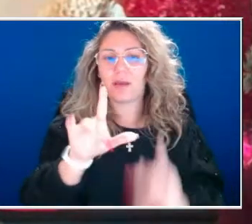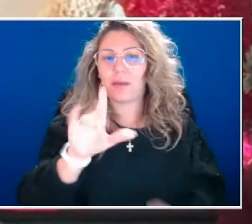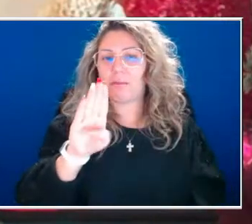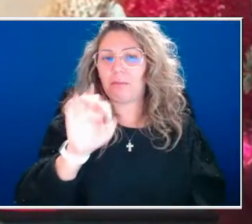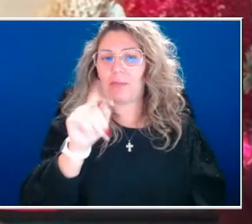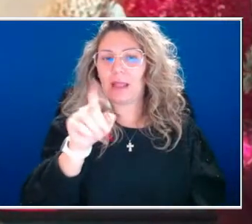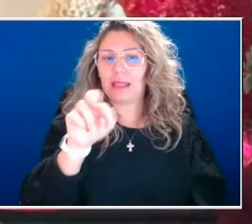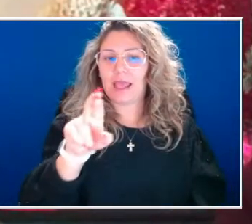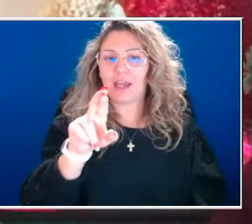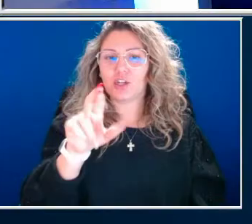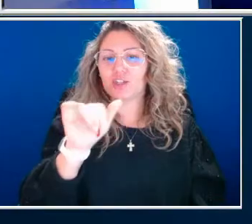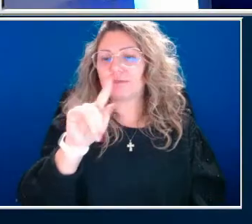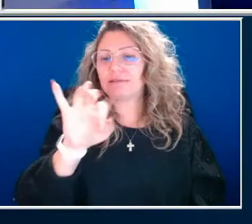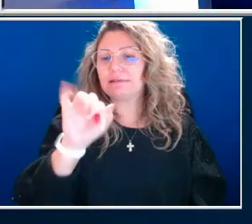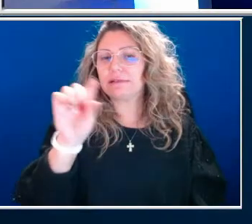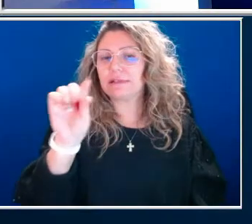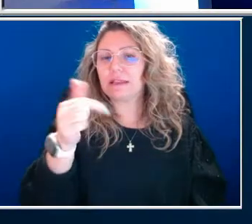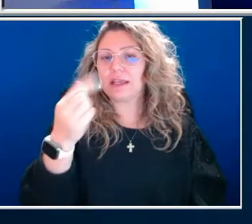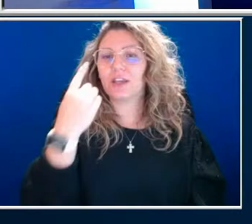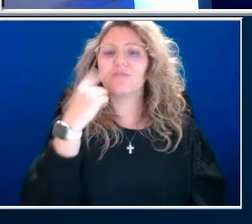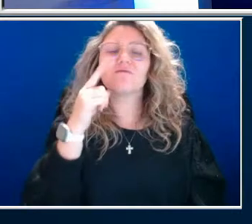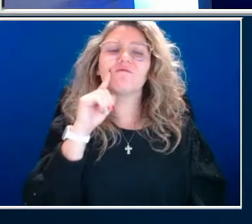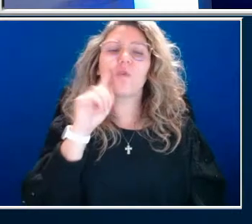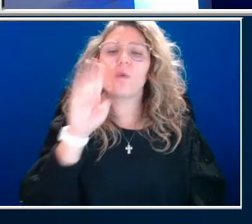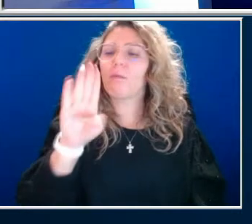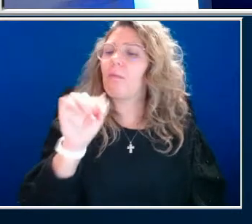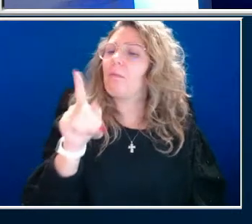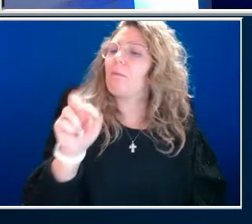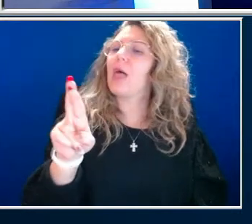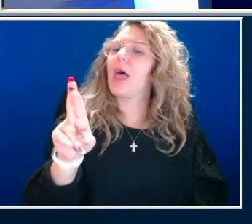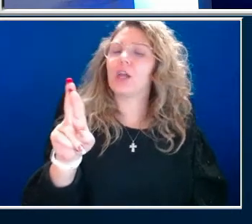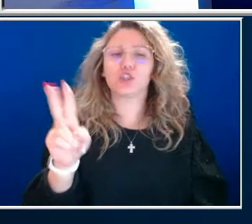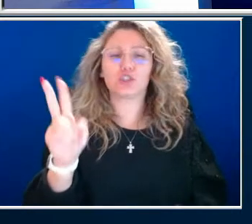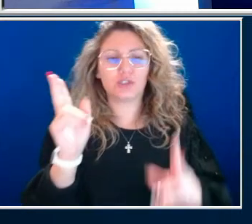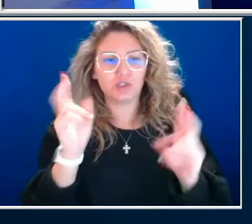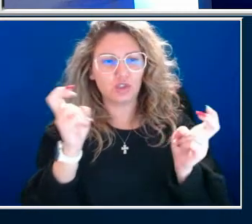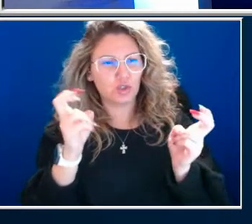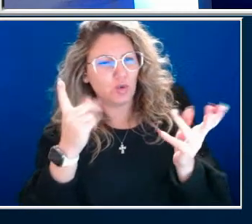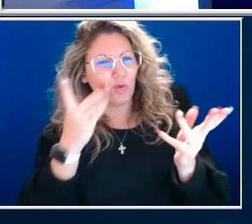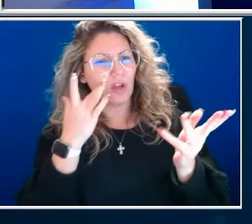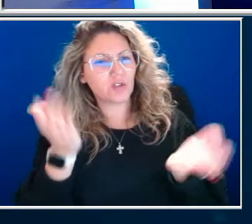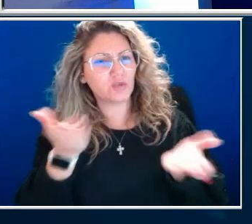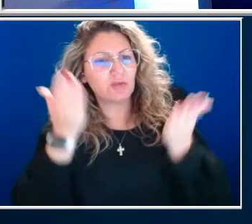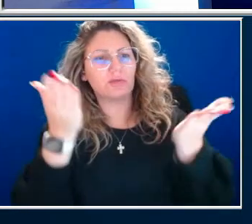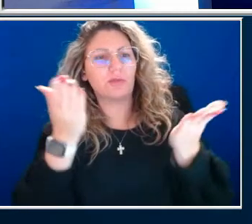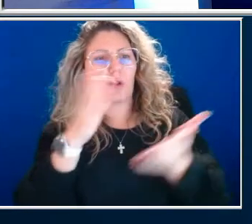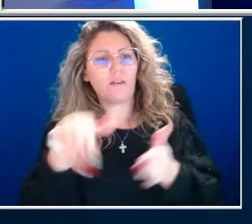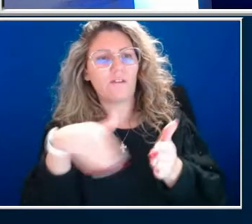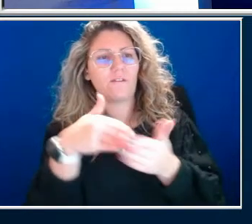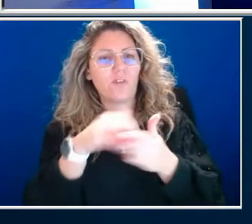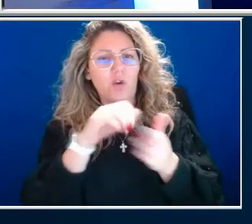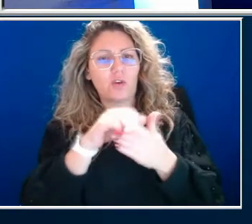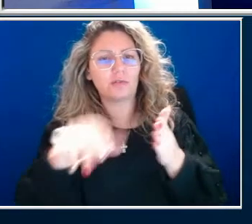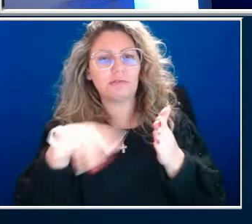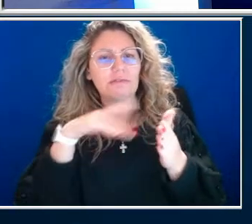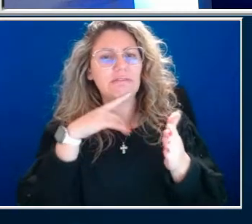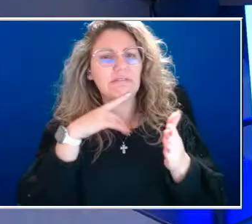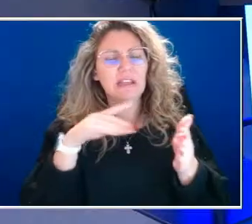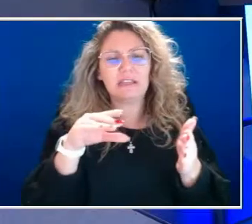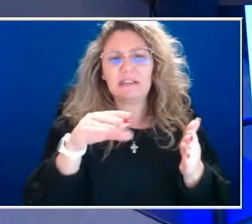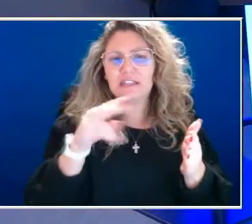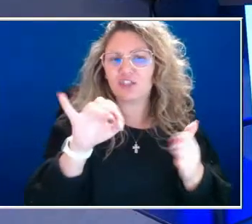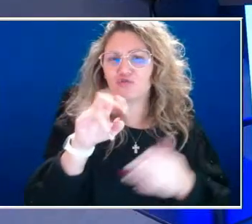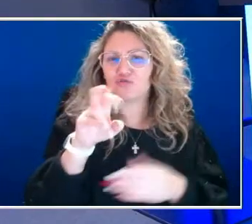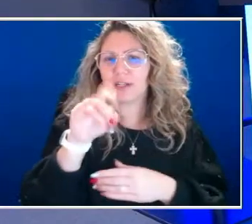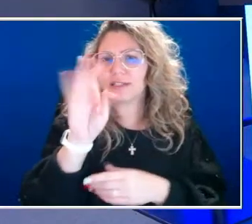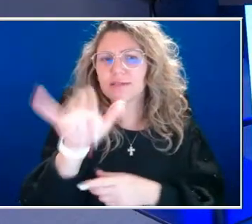incontinence. So Dr. Meister, why did you recommend Amy have a total hysterectomy? What is that, and why would